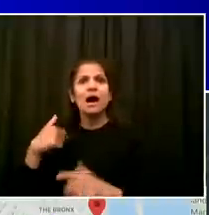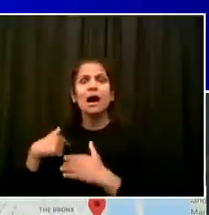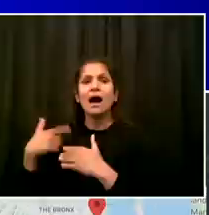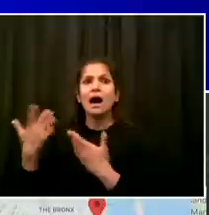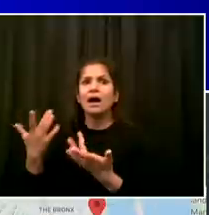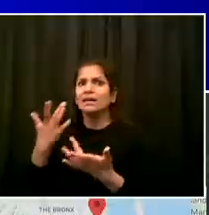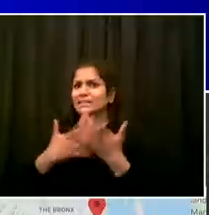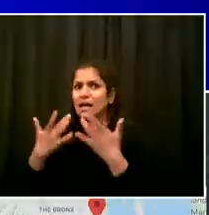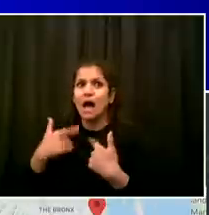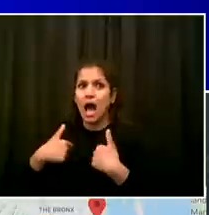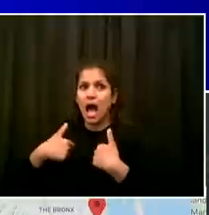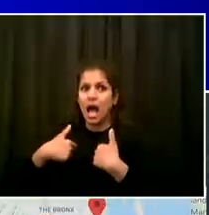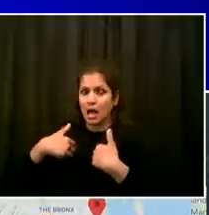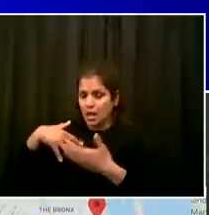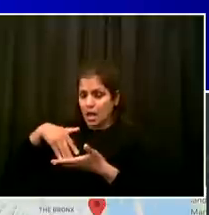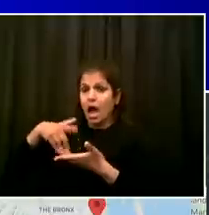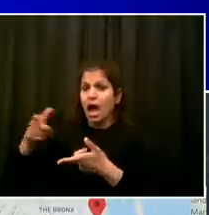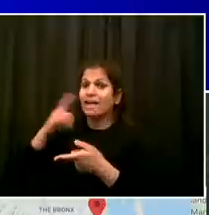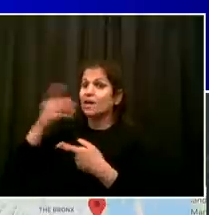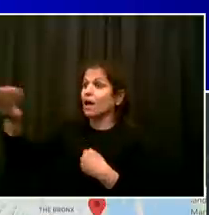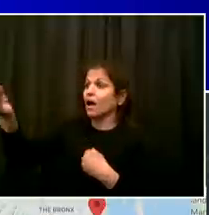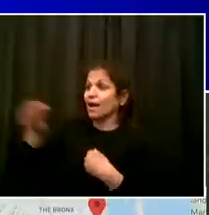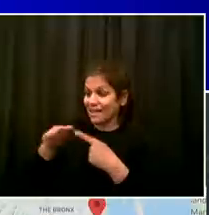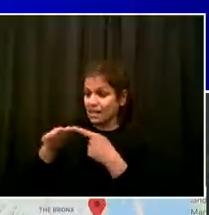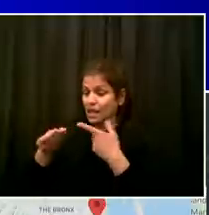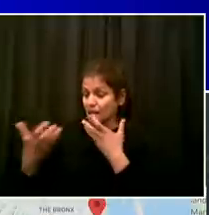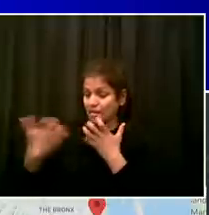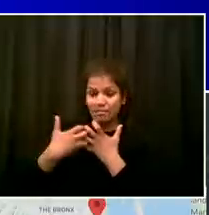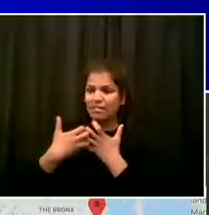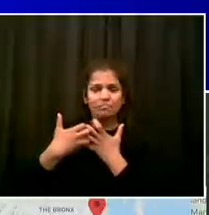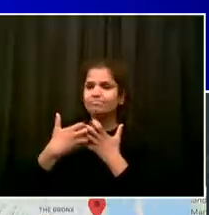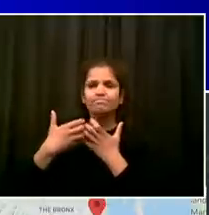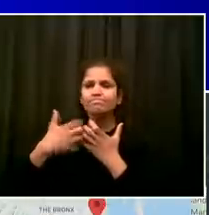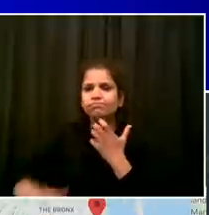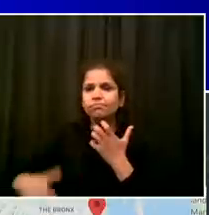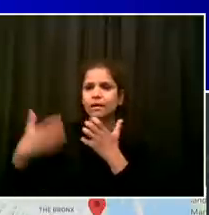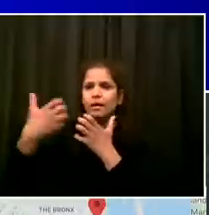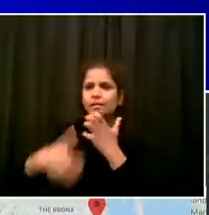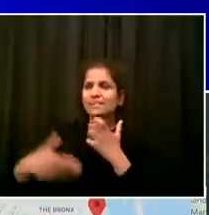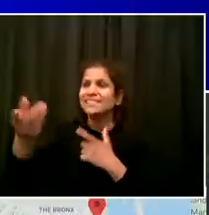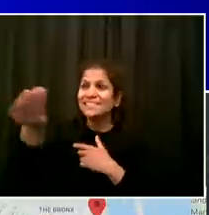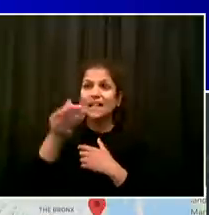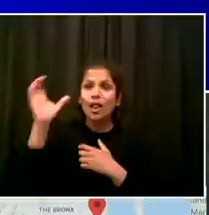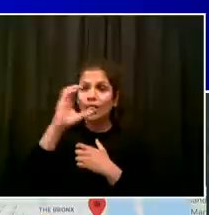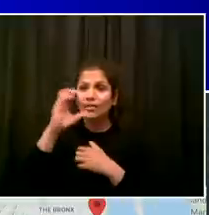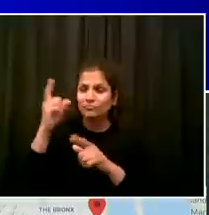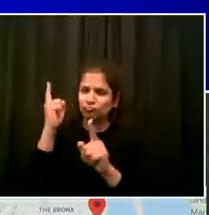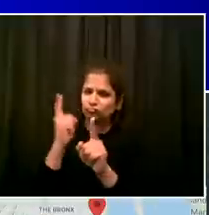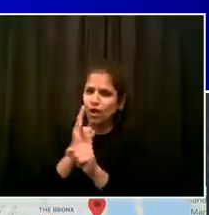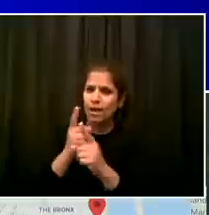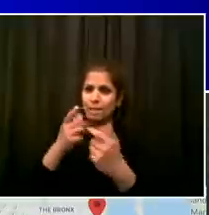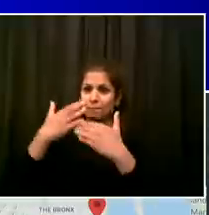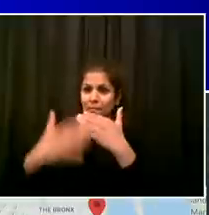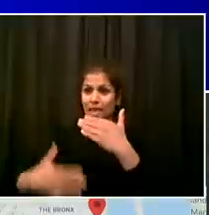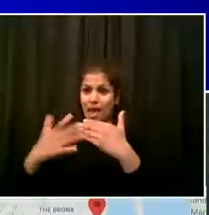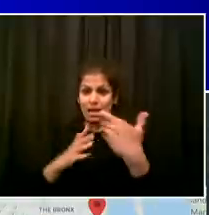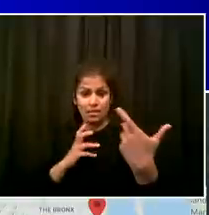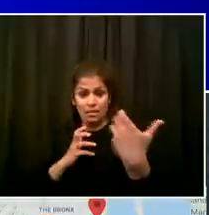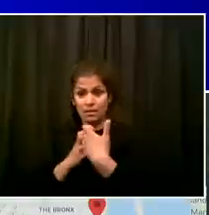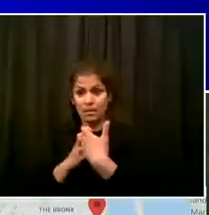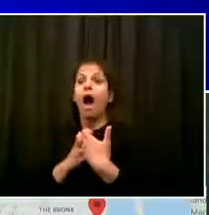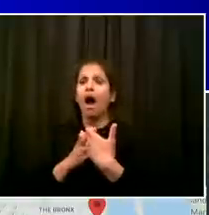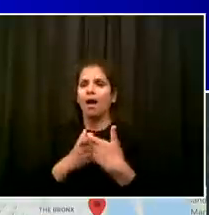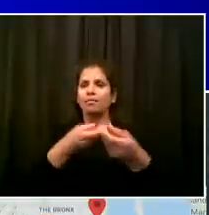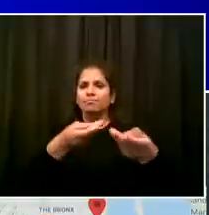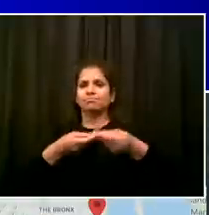that could be used for those suffering from sickle cell is crucial. So please, everyone give blood.